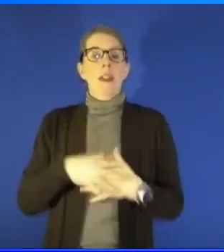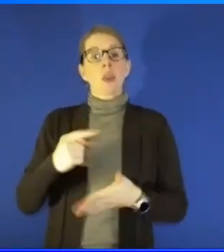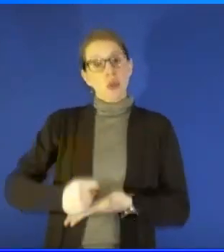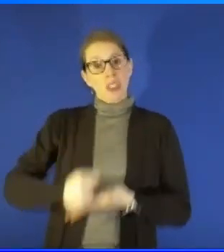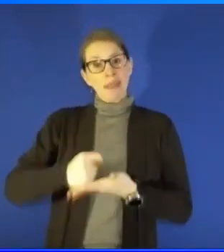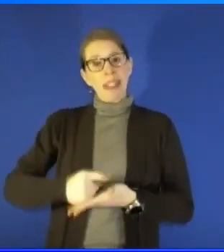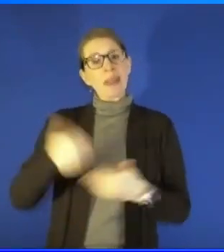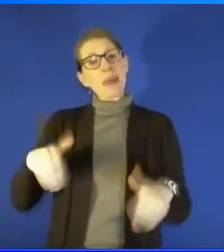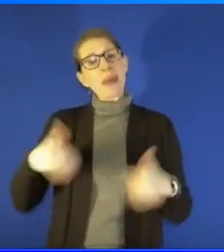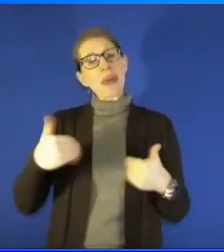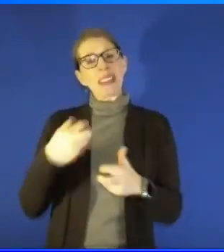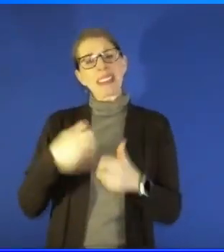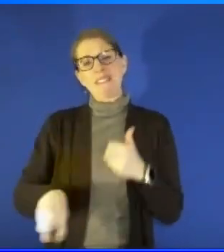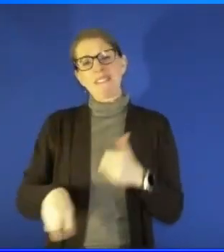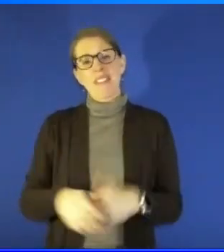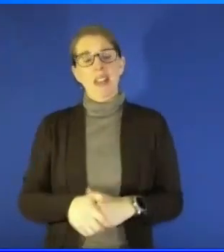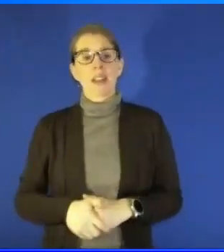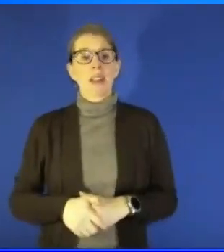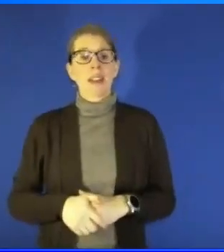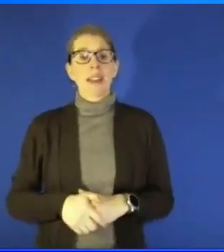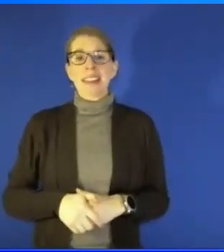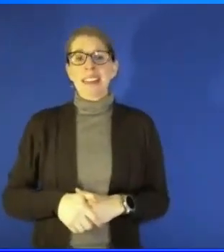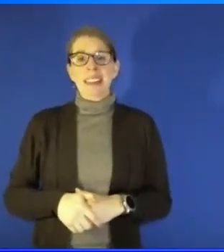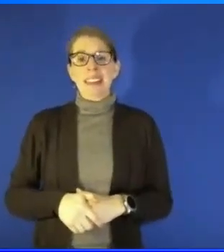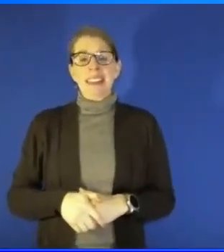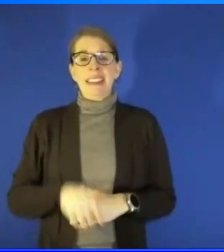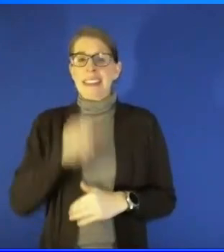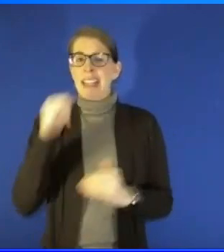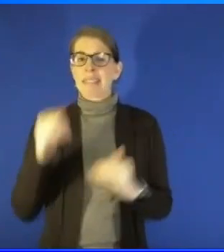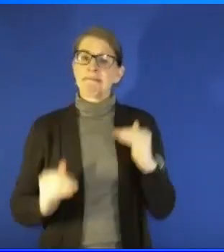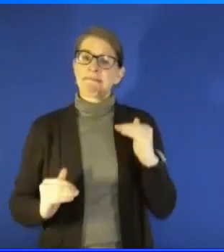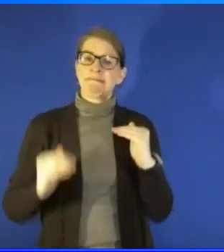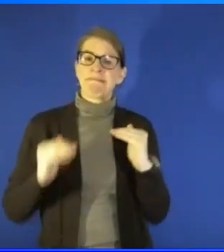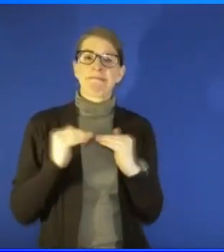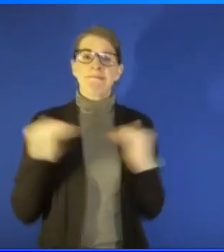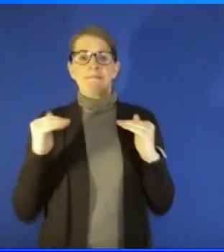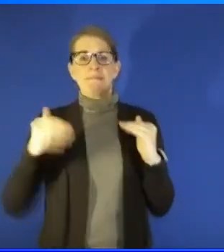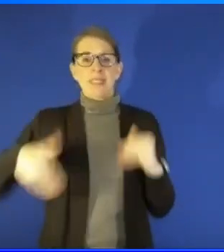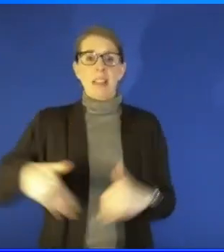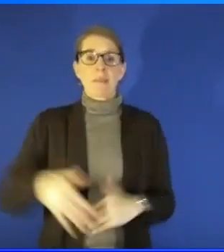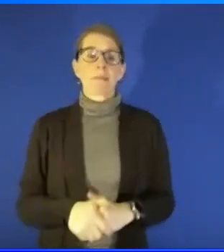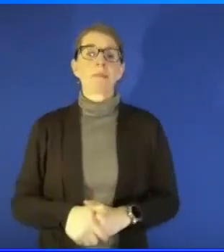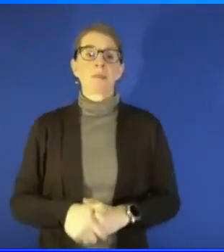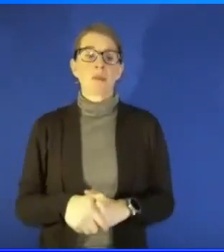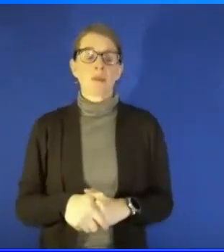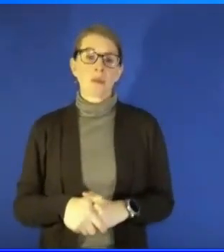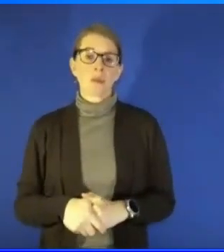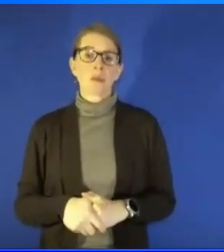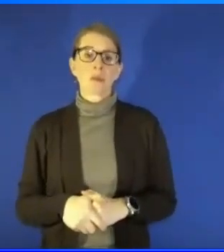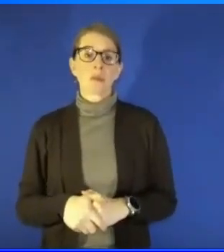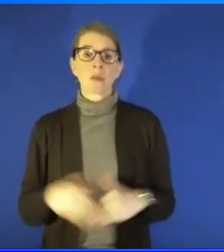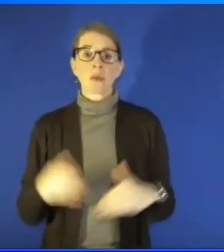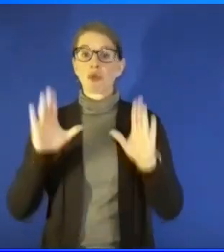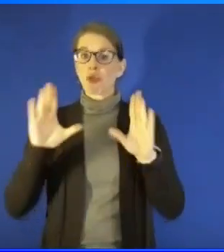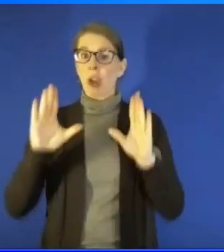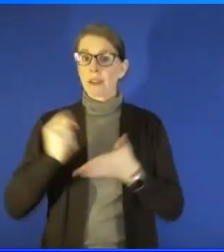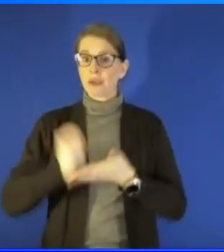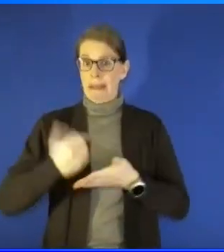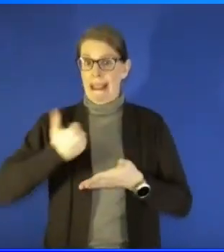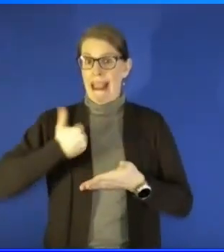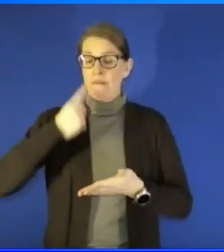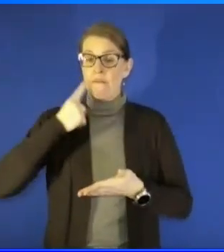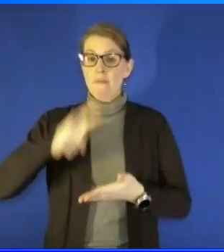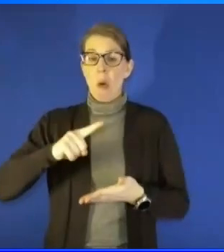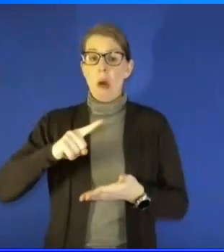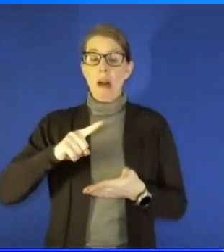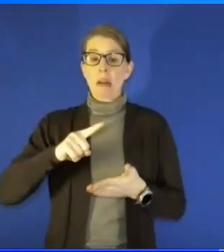part because we're not quite there yet. We do have some great treatments that we use on the acute